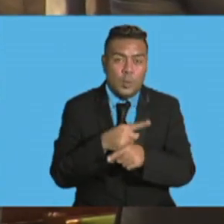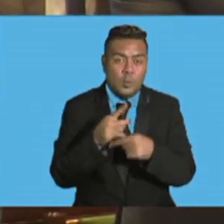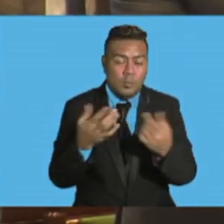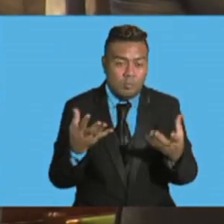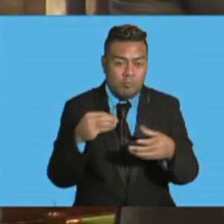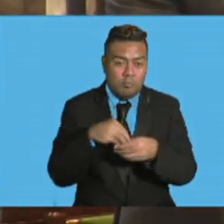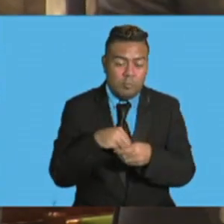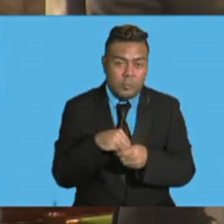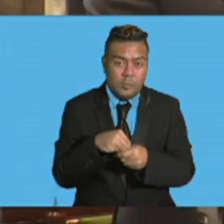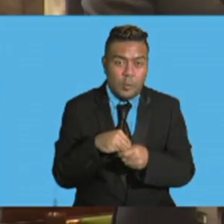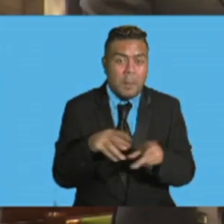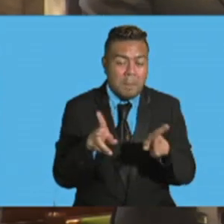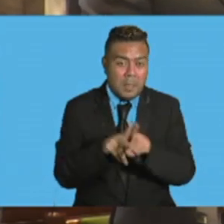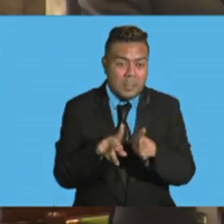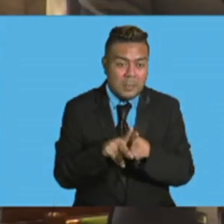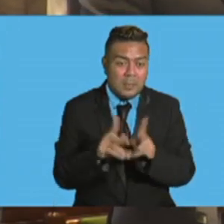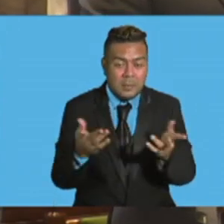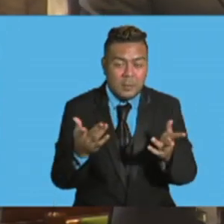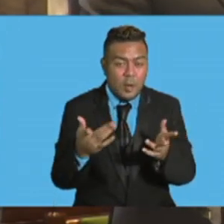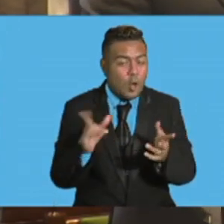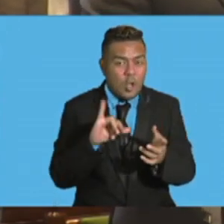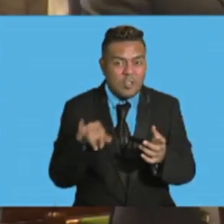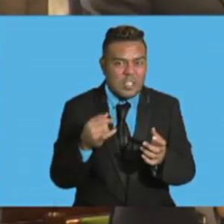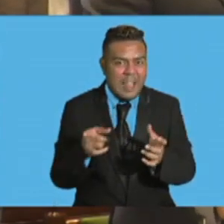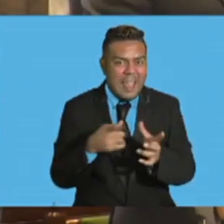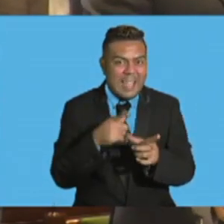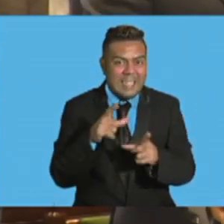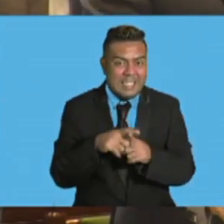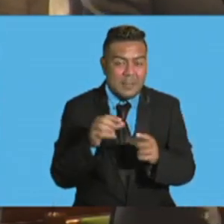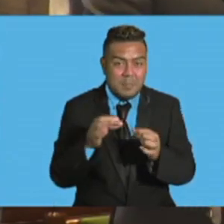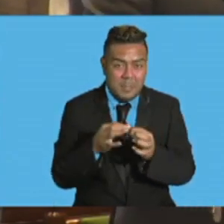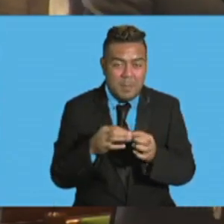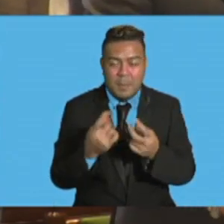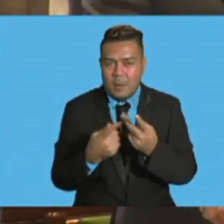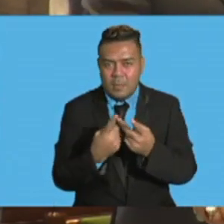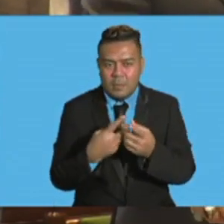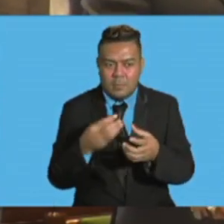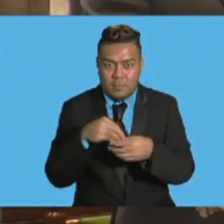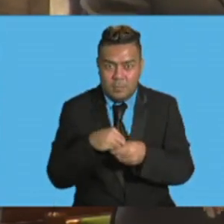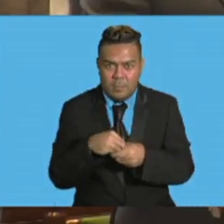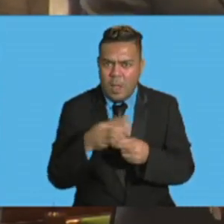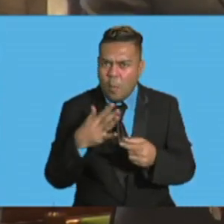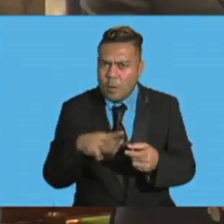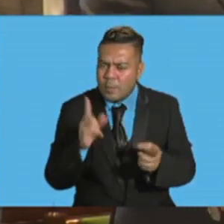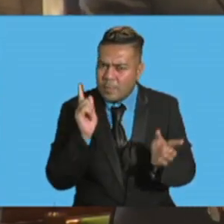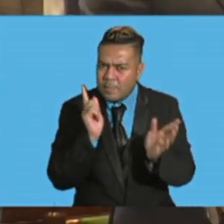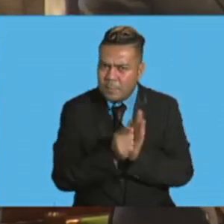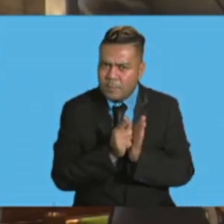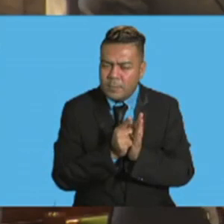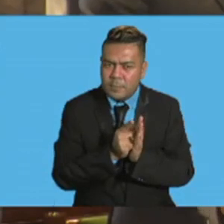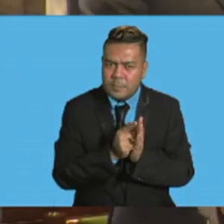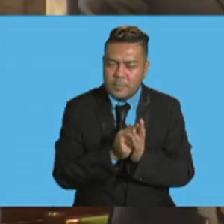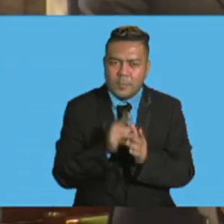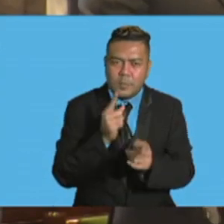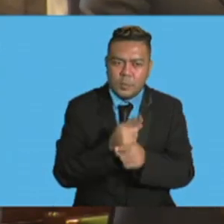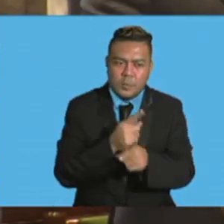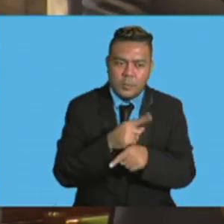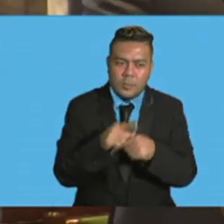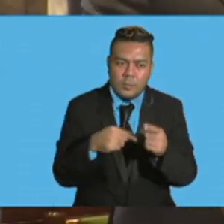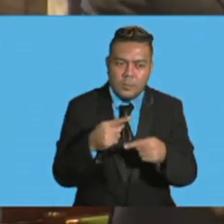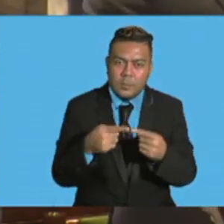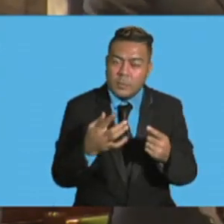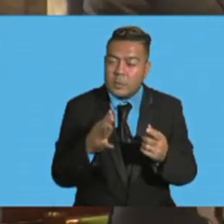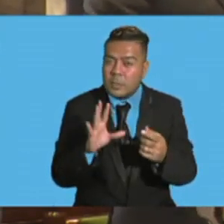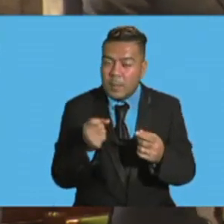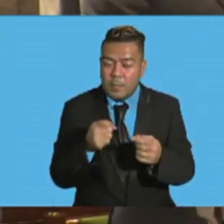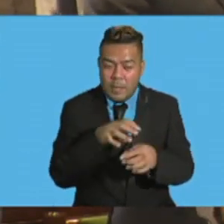with our multilateral partners, not just ADB, but others present. I'd like to also very quickly highlight, Mr. Speaker, sir, some of the areas that we